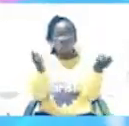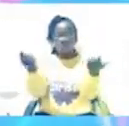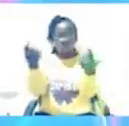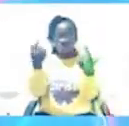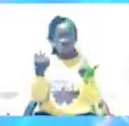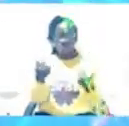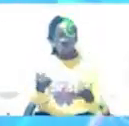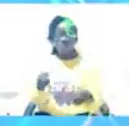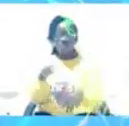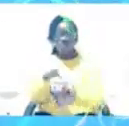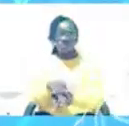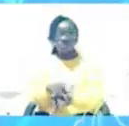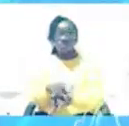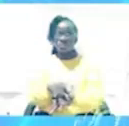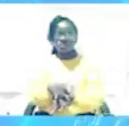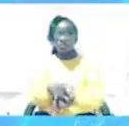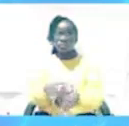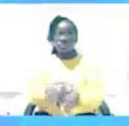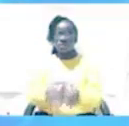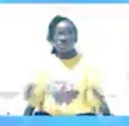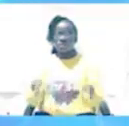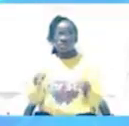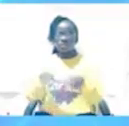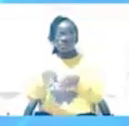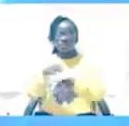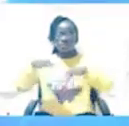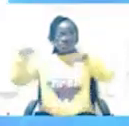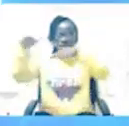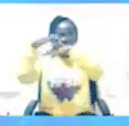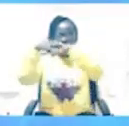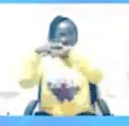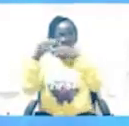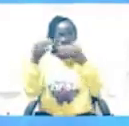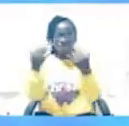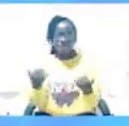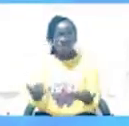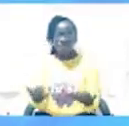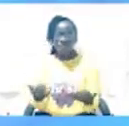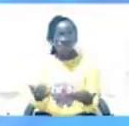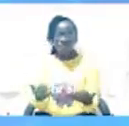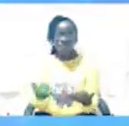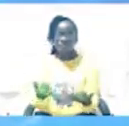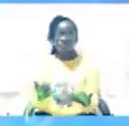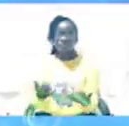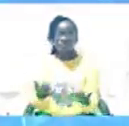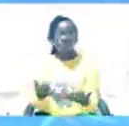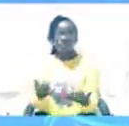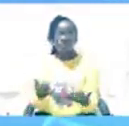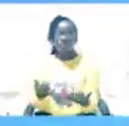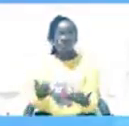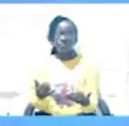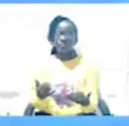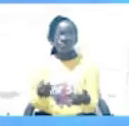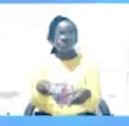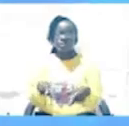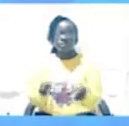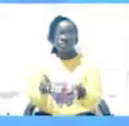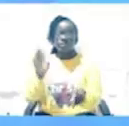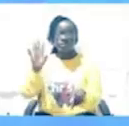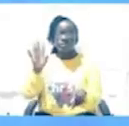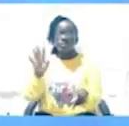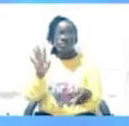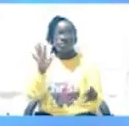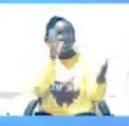tonight. And like a mountain melting waters, let your presence begin to melt